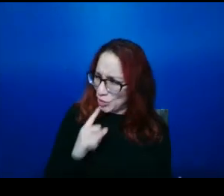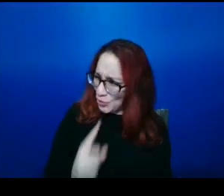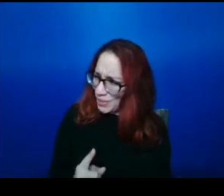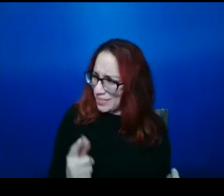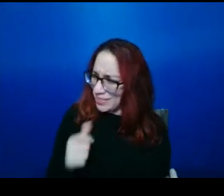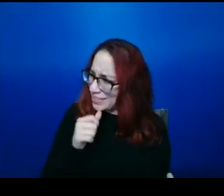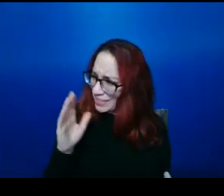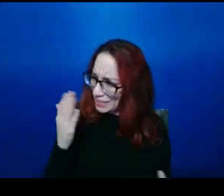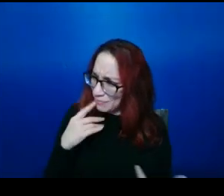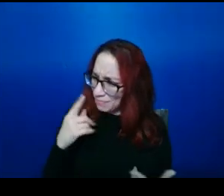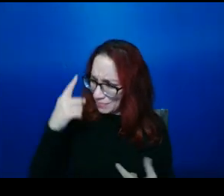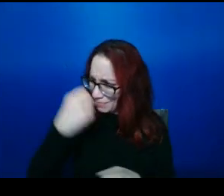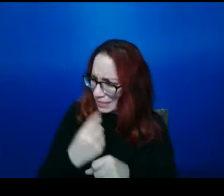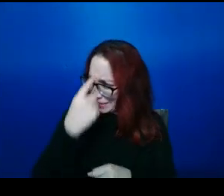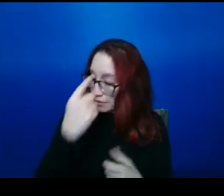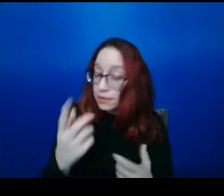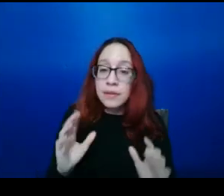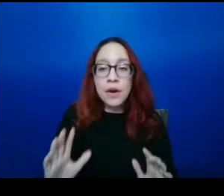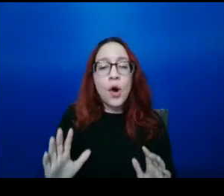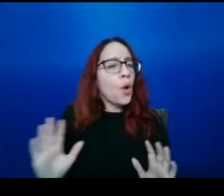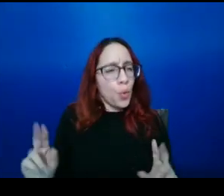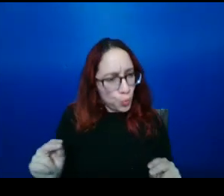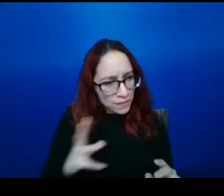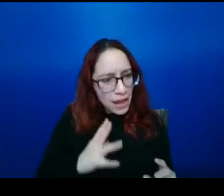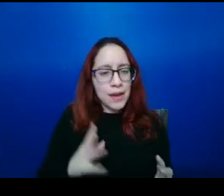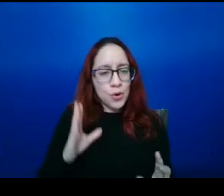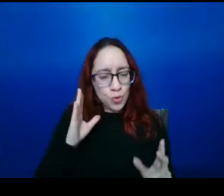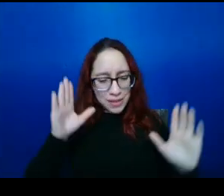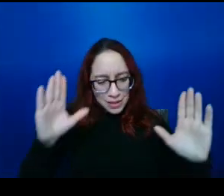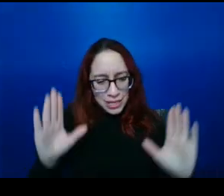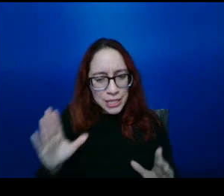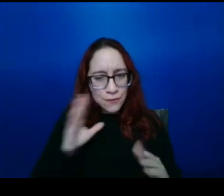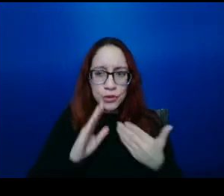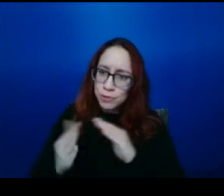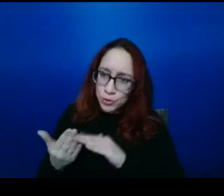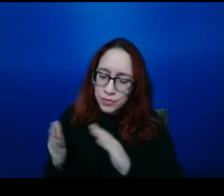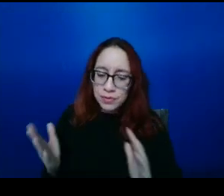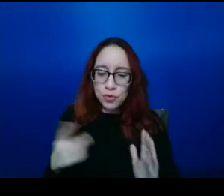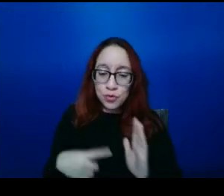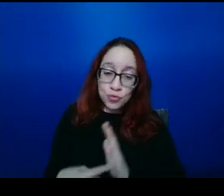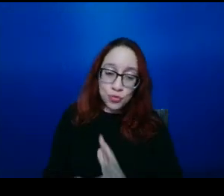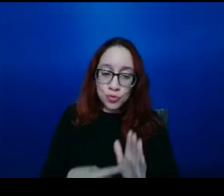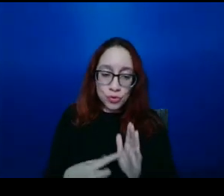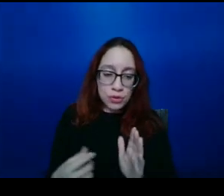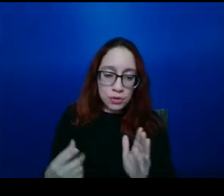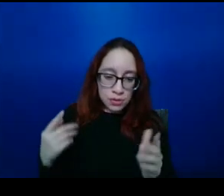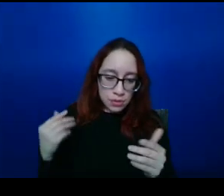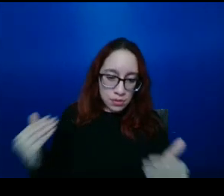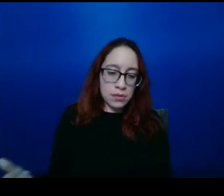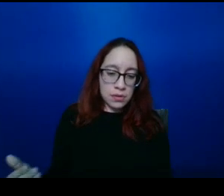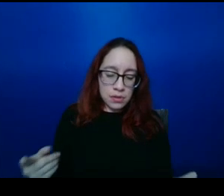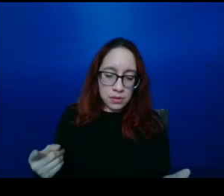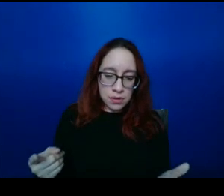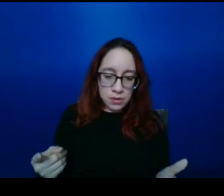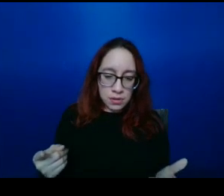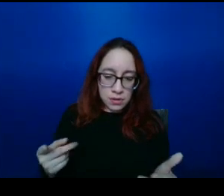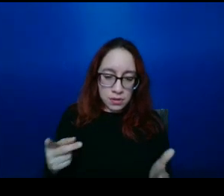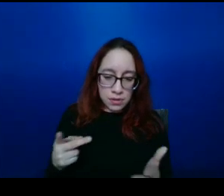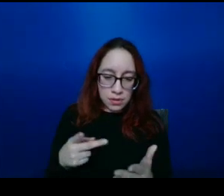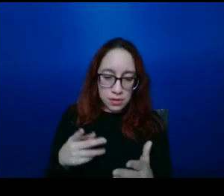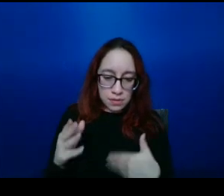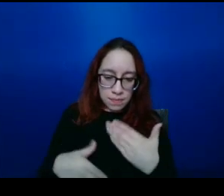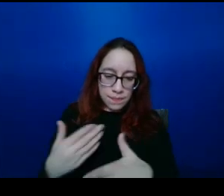This doesn't seem to make sense, whatever. And we said, no, this is going to be excellent for the community. So if we go forward now, we started a process where